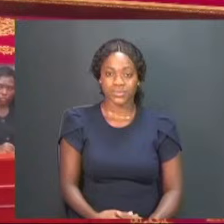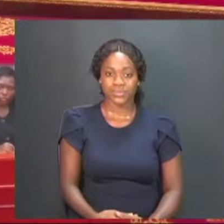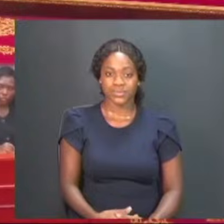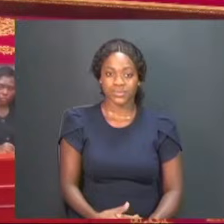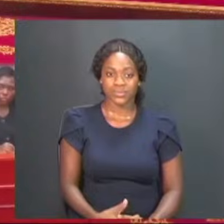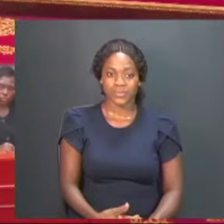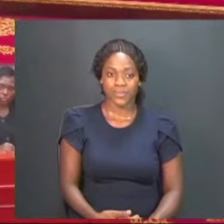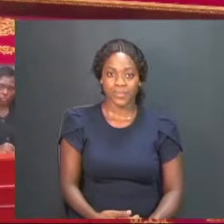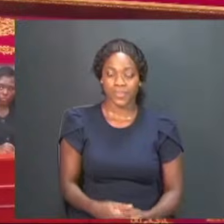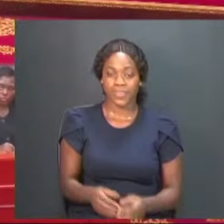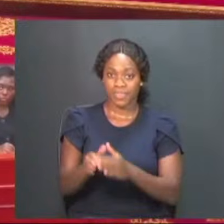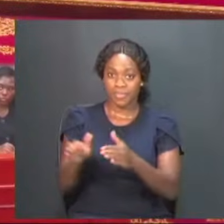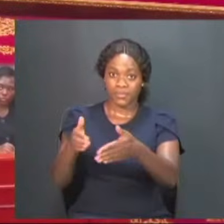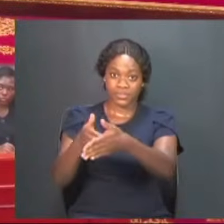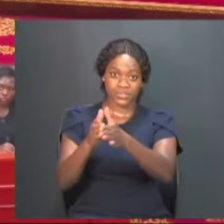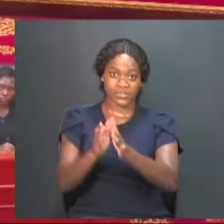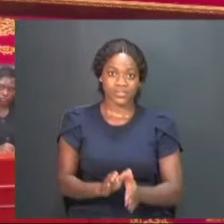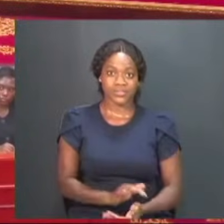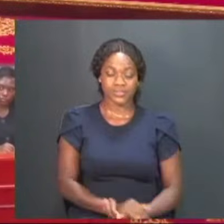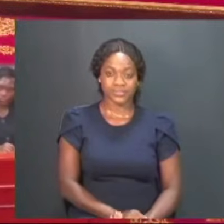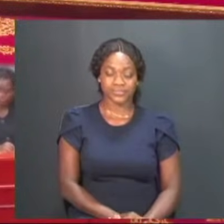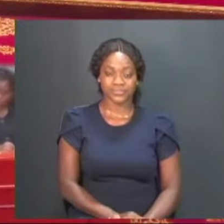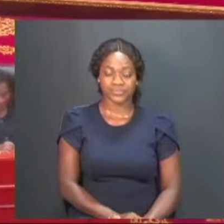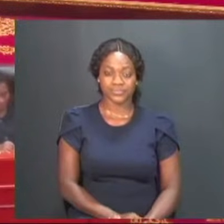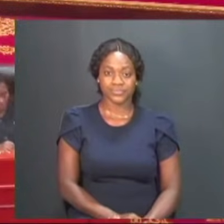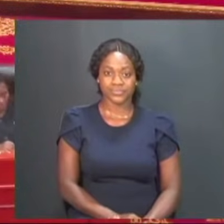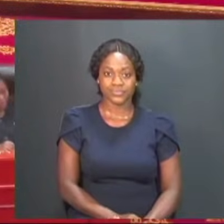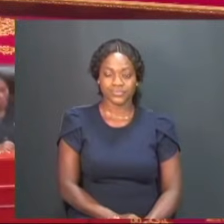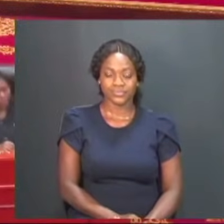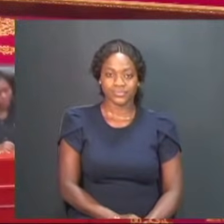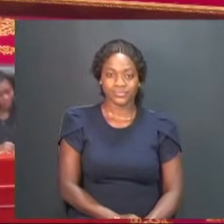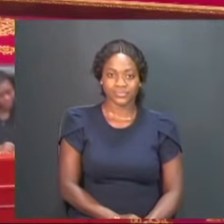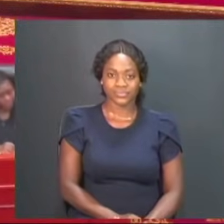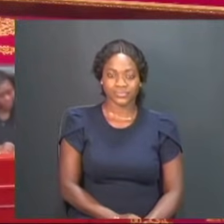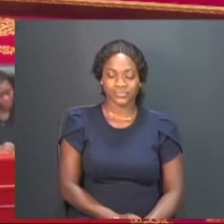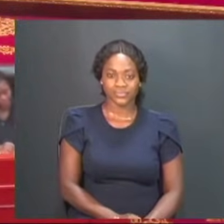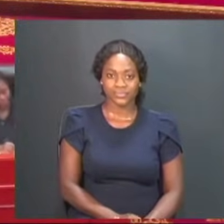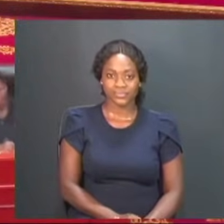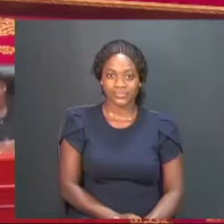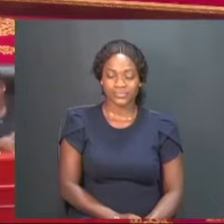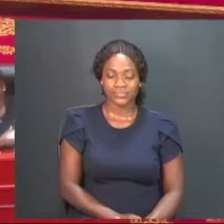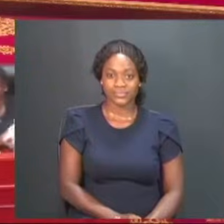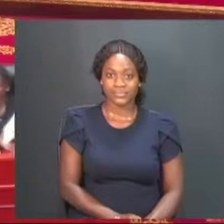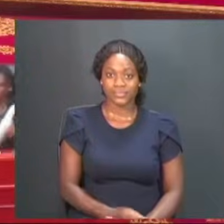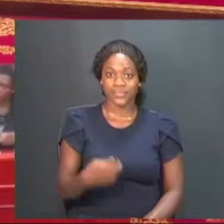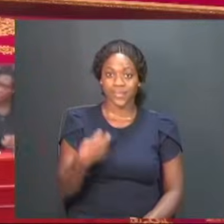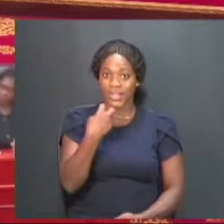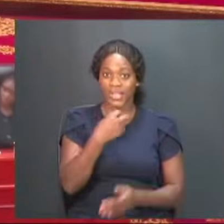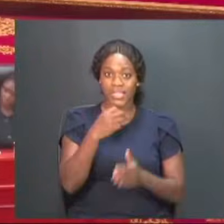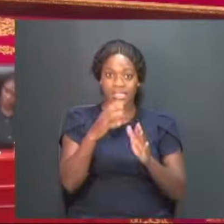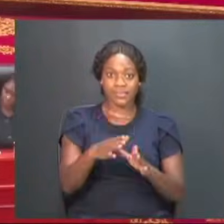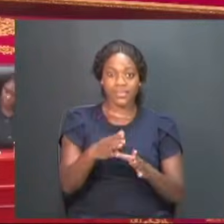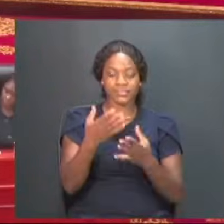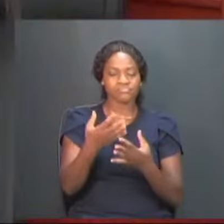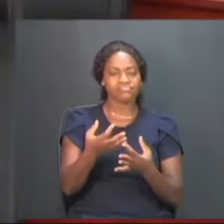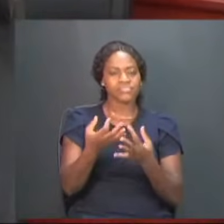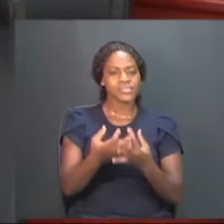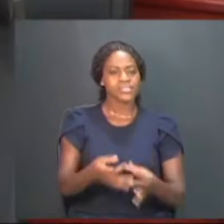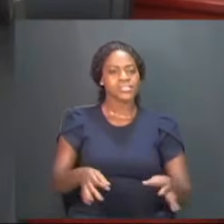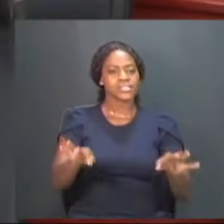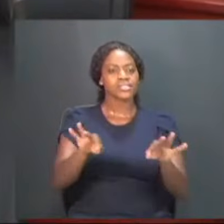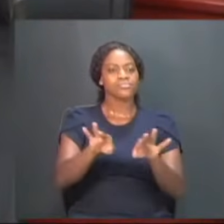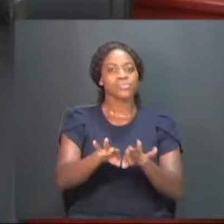Yes, Majority Leader. Mr. Speaker, it is important to understand